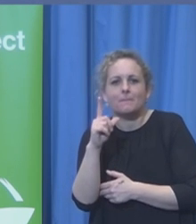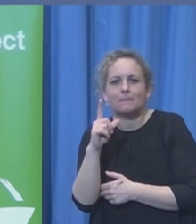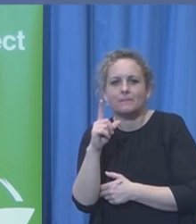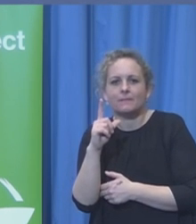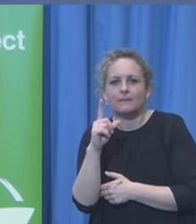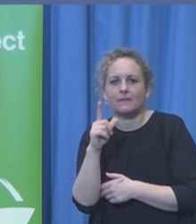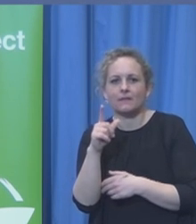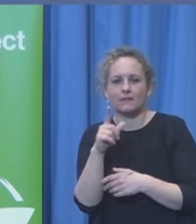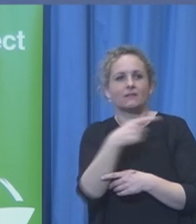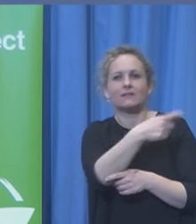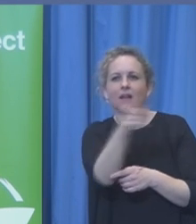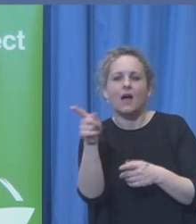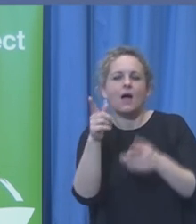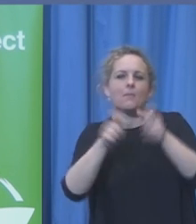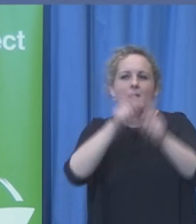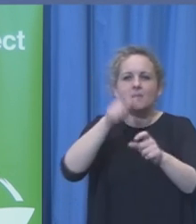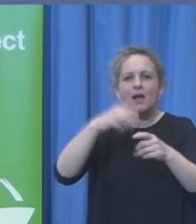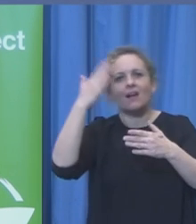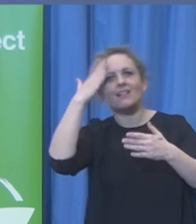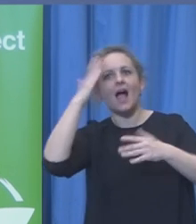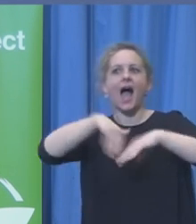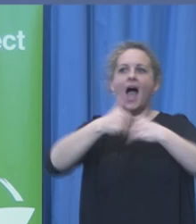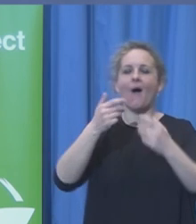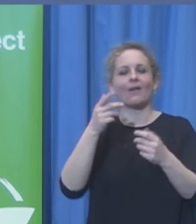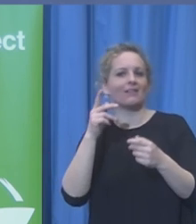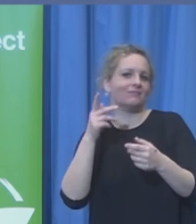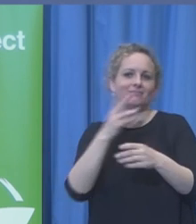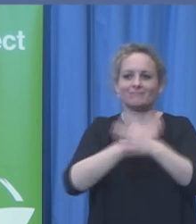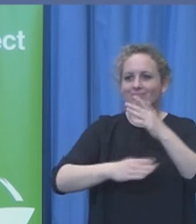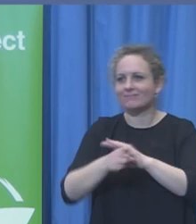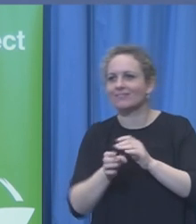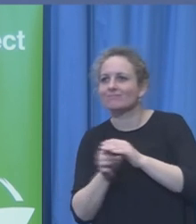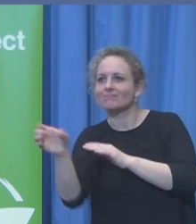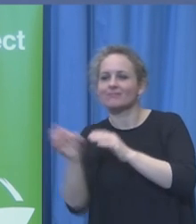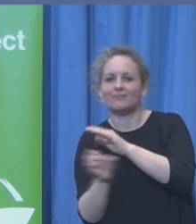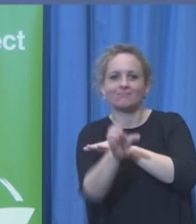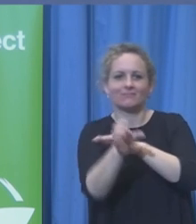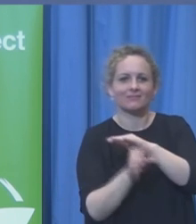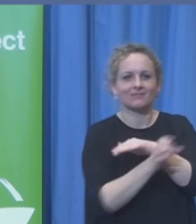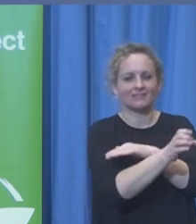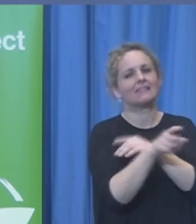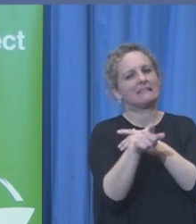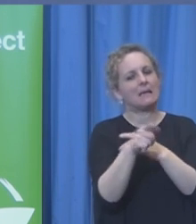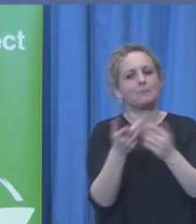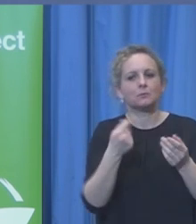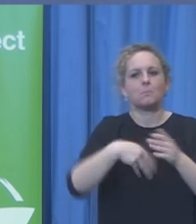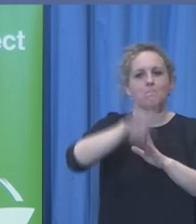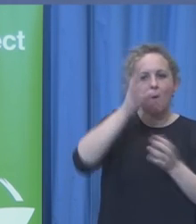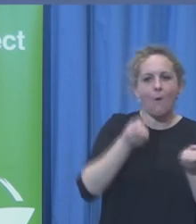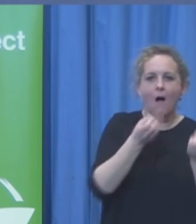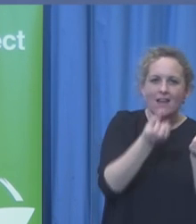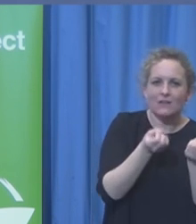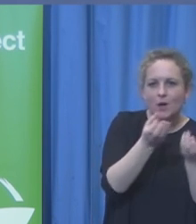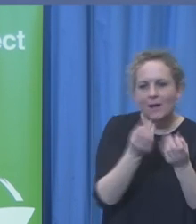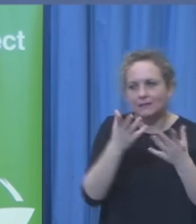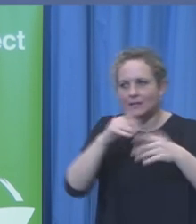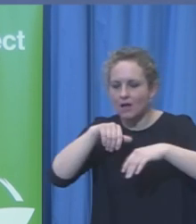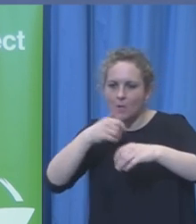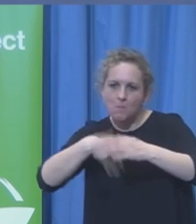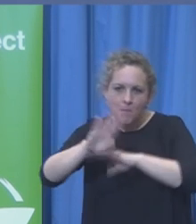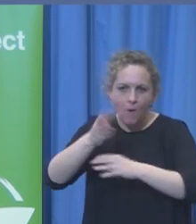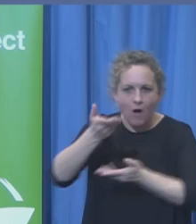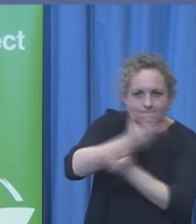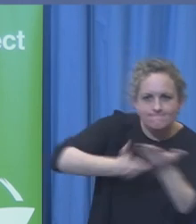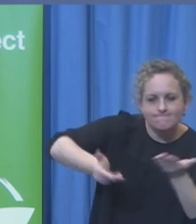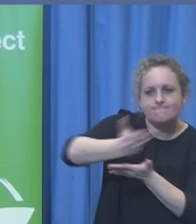is a necessity to have resource centers, places where employers that want to employ persons with disabilities can go